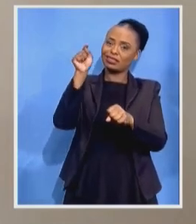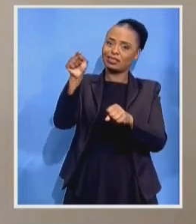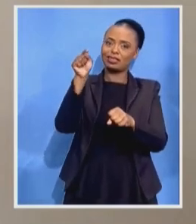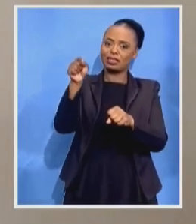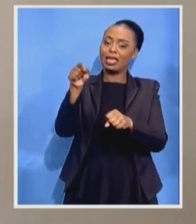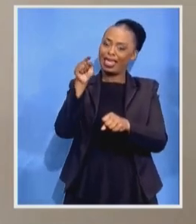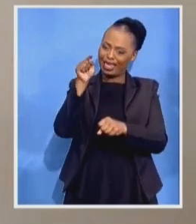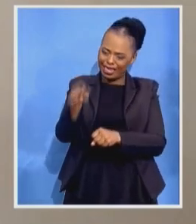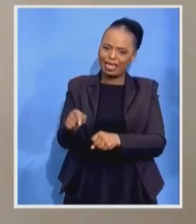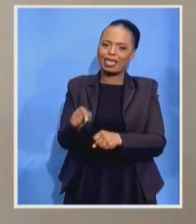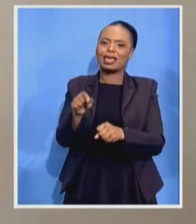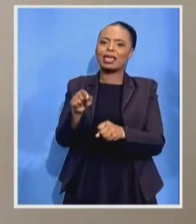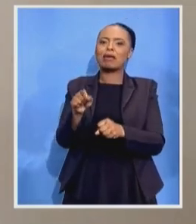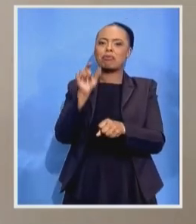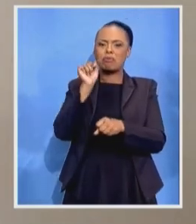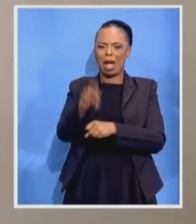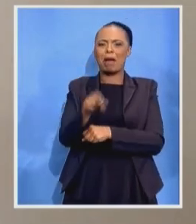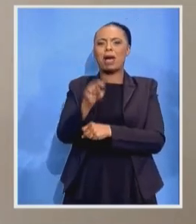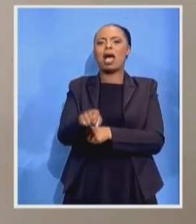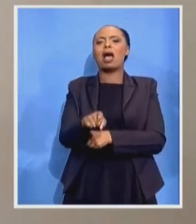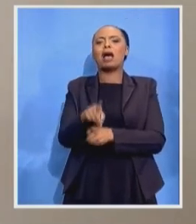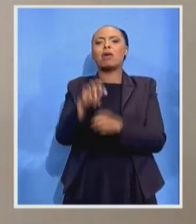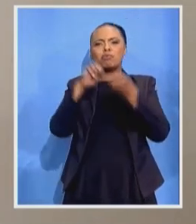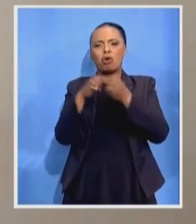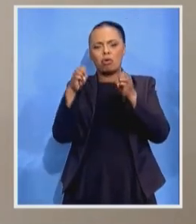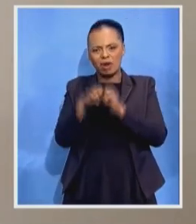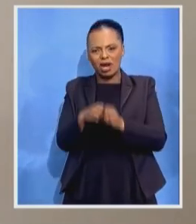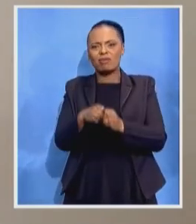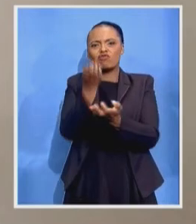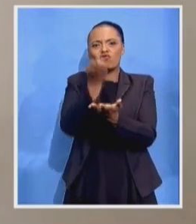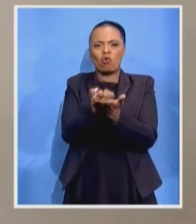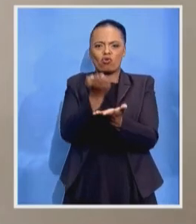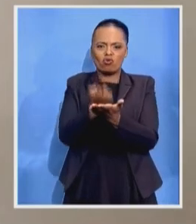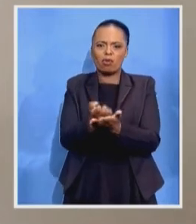and recovery in our country. Central Committee